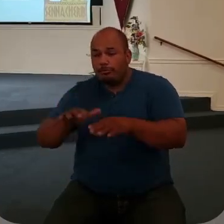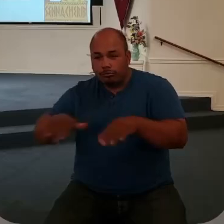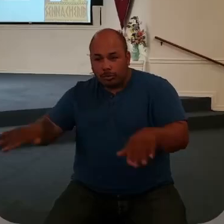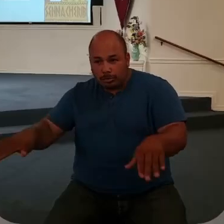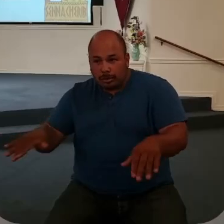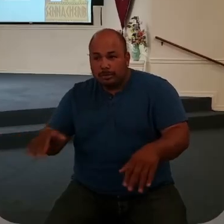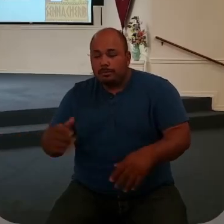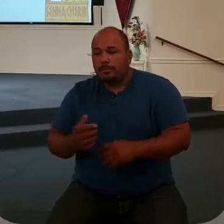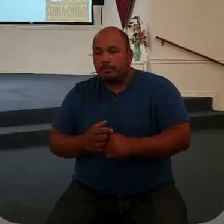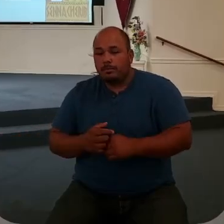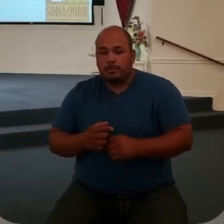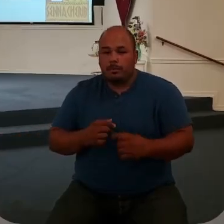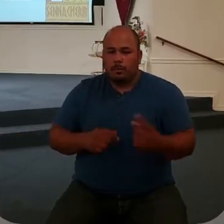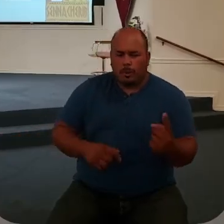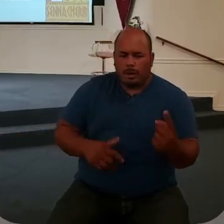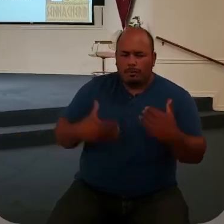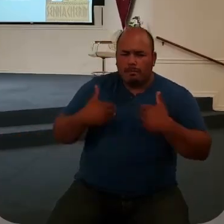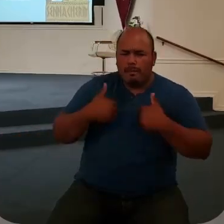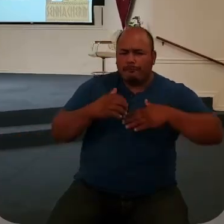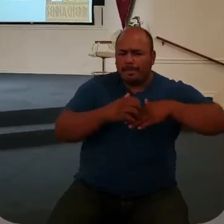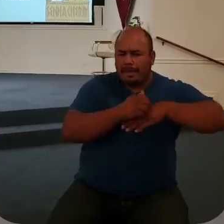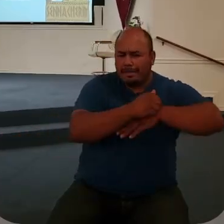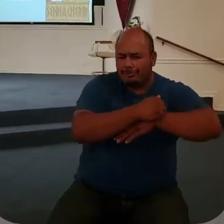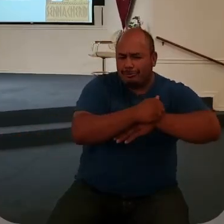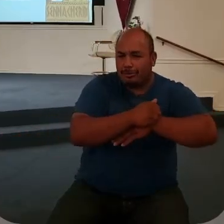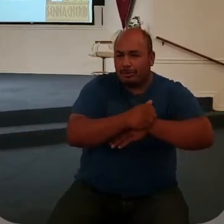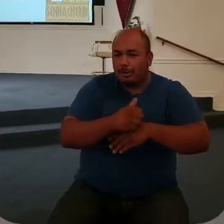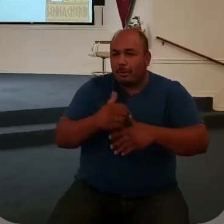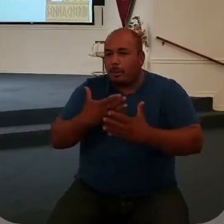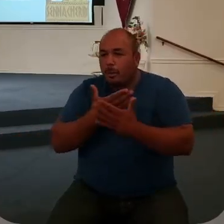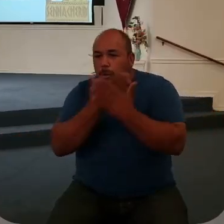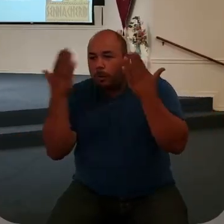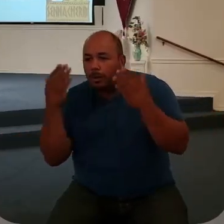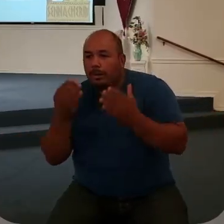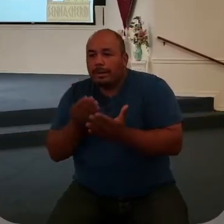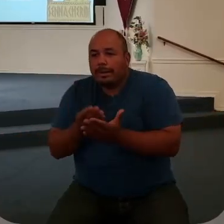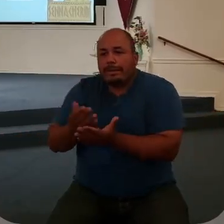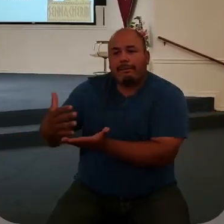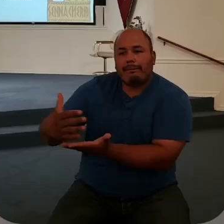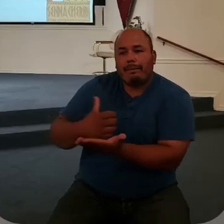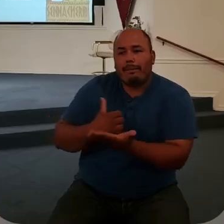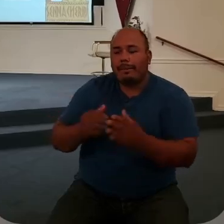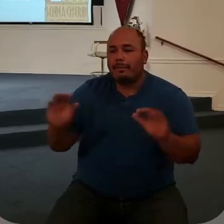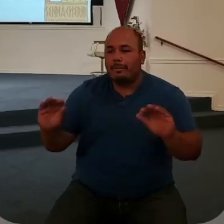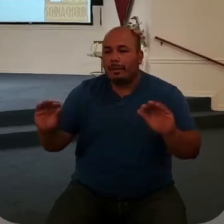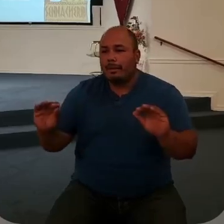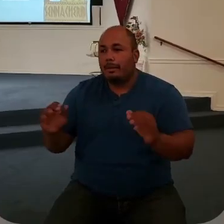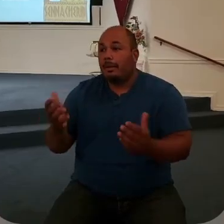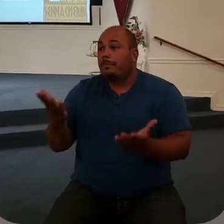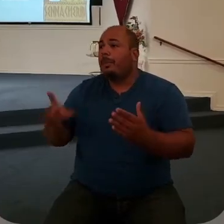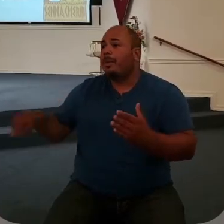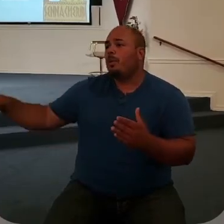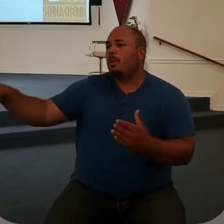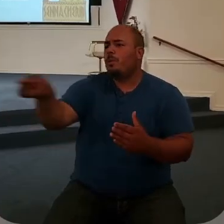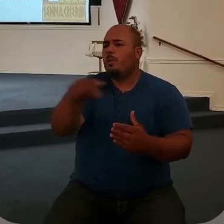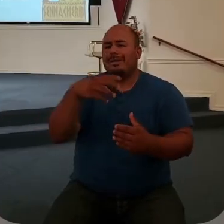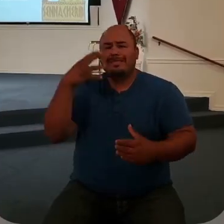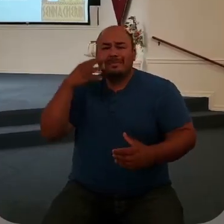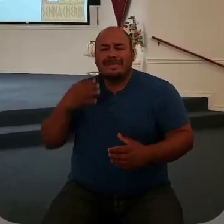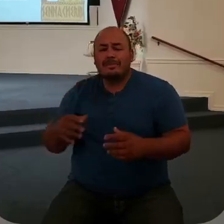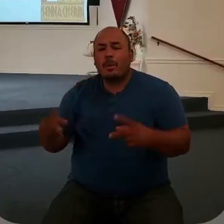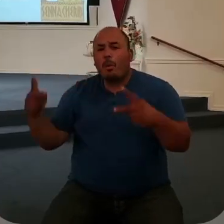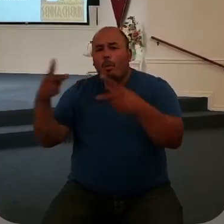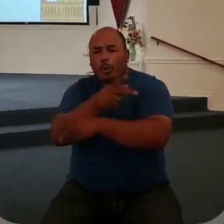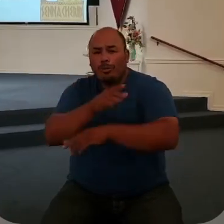no income. It was a terribly difficult time for them. Some of you have been through much worse times than that.